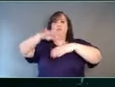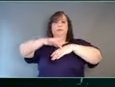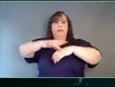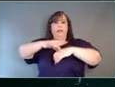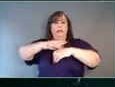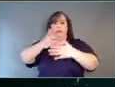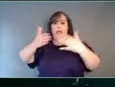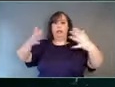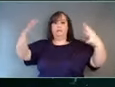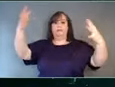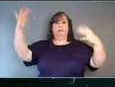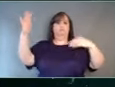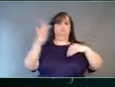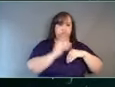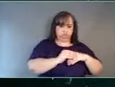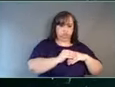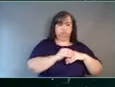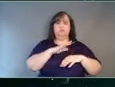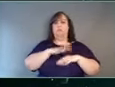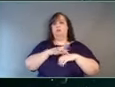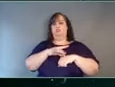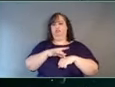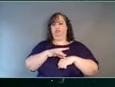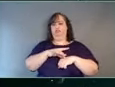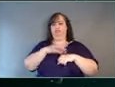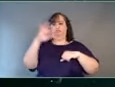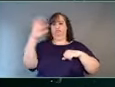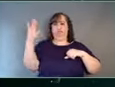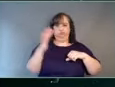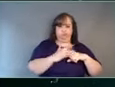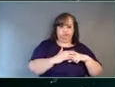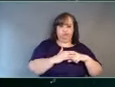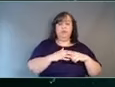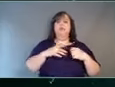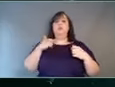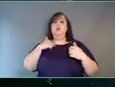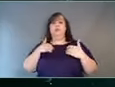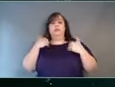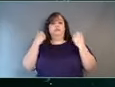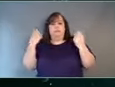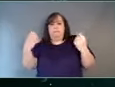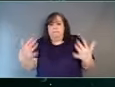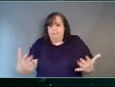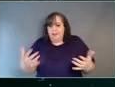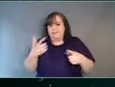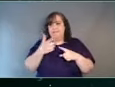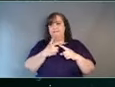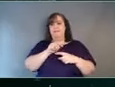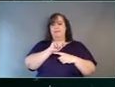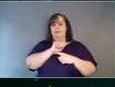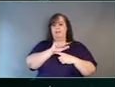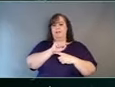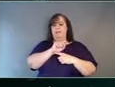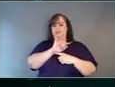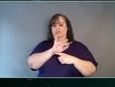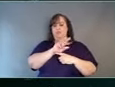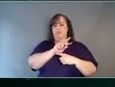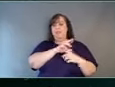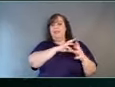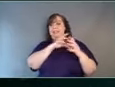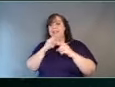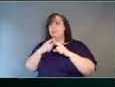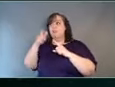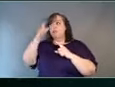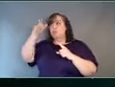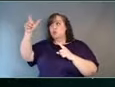our planet. And so we have a lot of meteorites from asteroids, but we also have some meteorites from the moon and